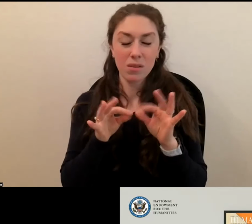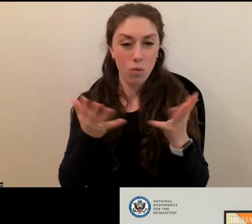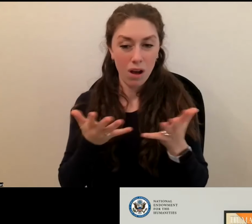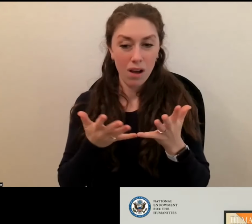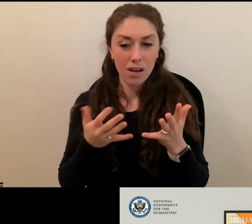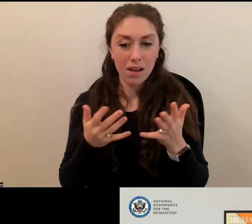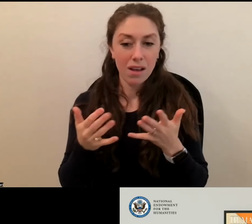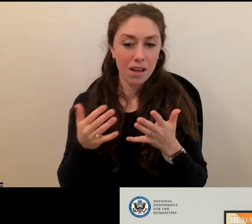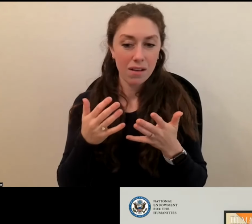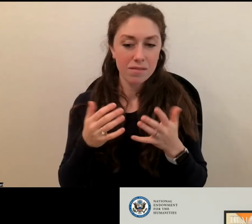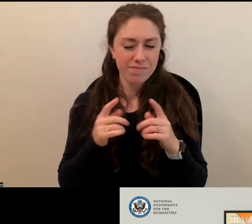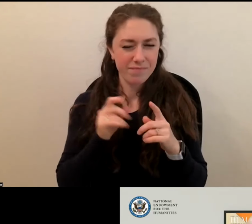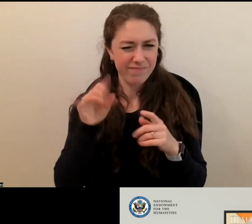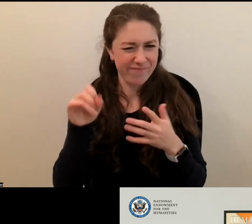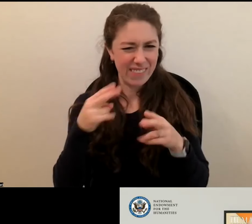Reference Resources.